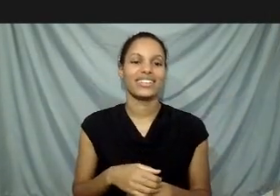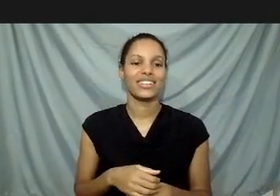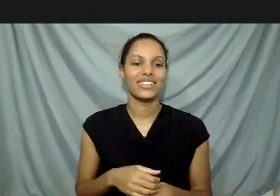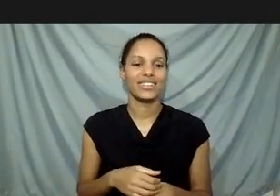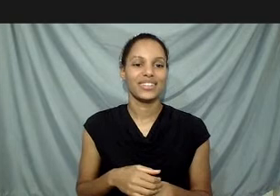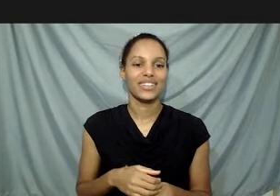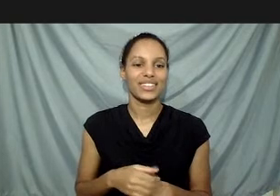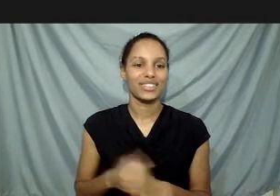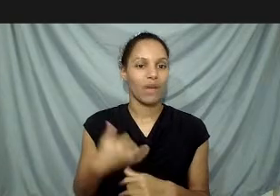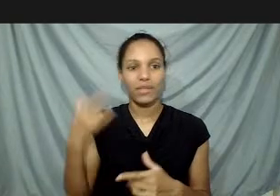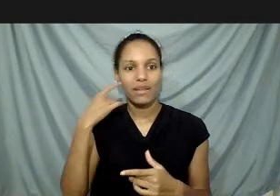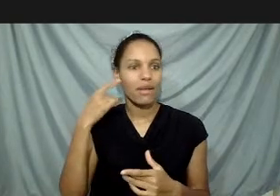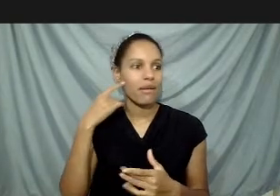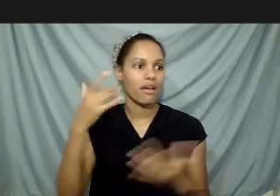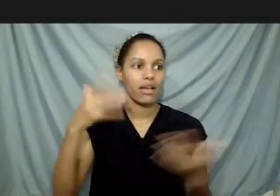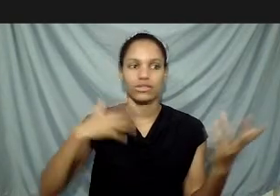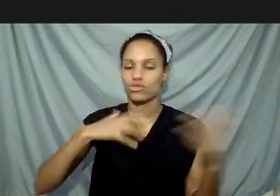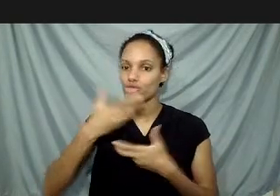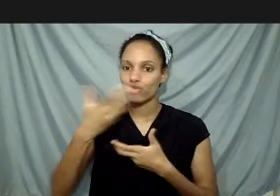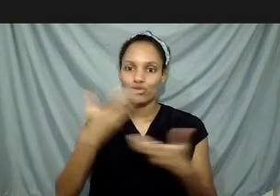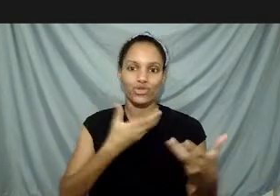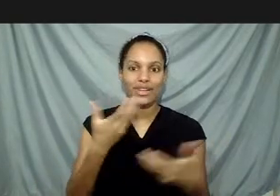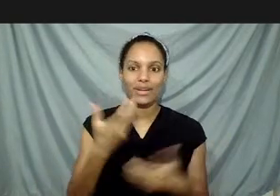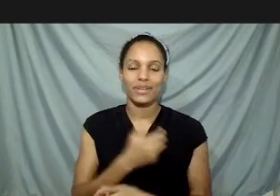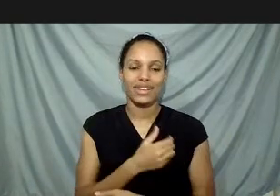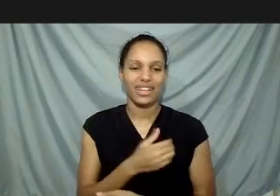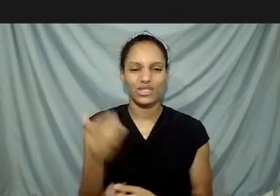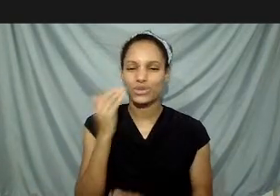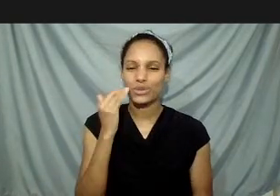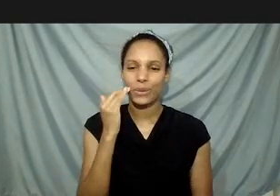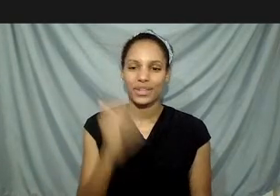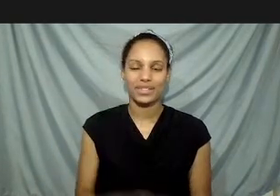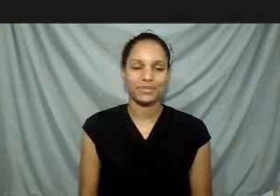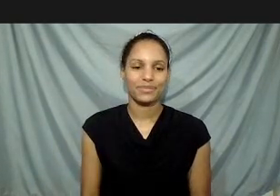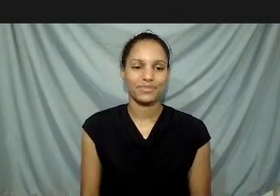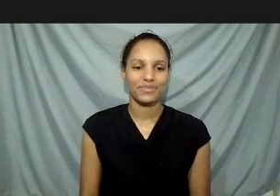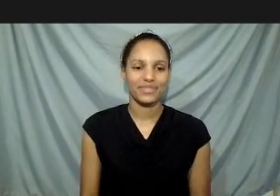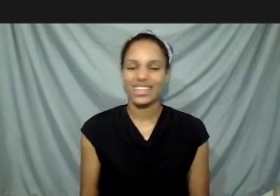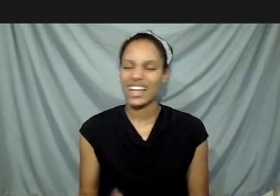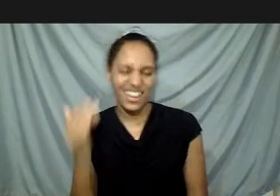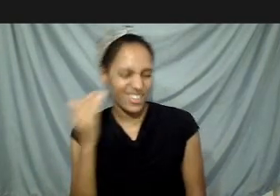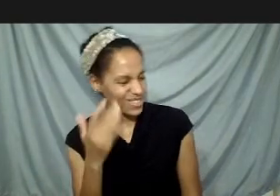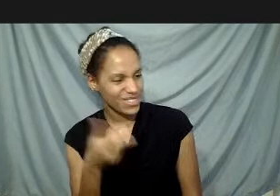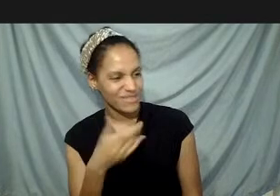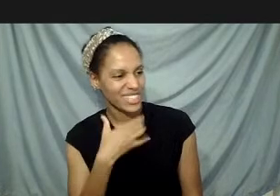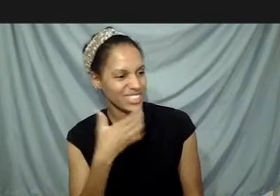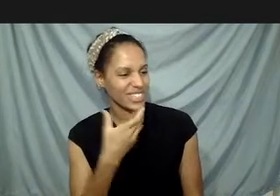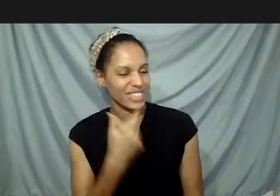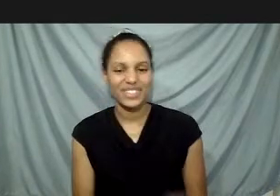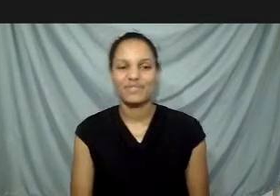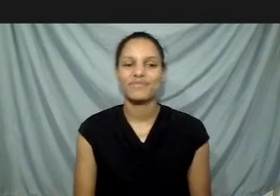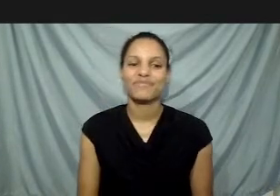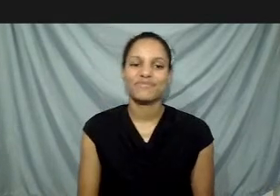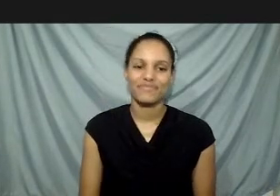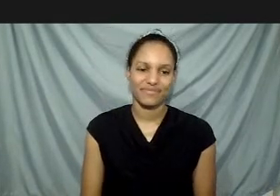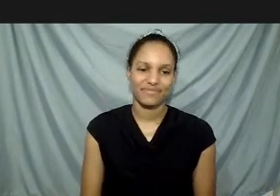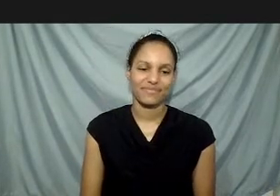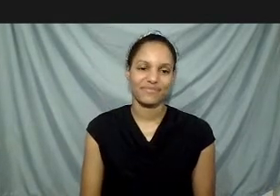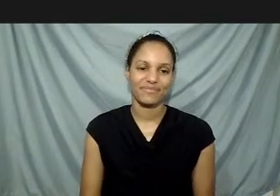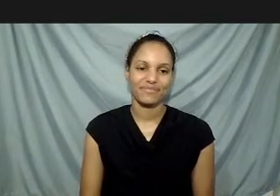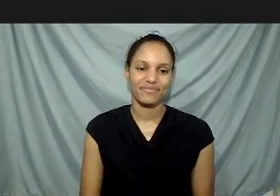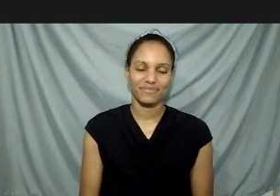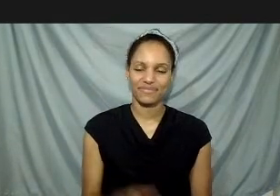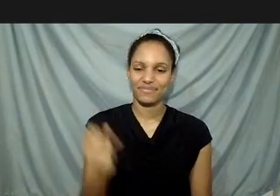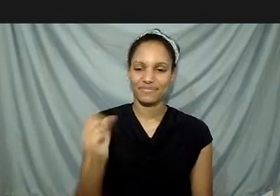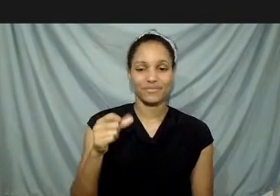losing my mind over here. Knew it. I knew you would be. Oh, Yeah, you